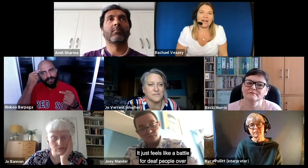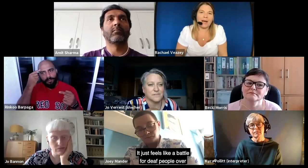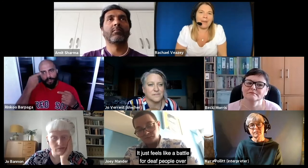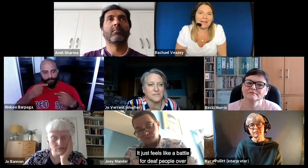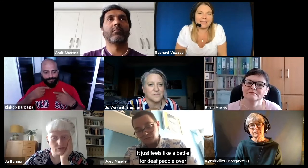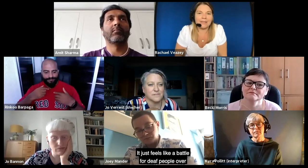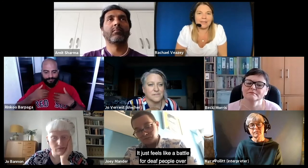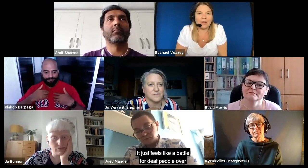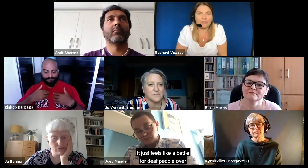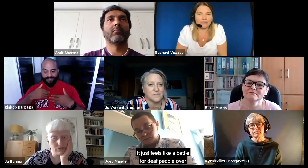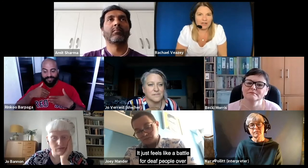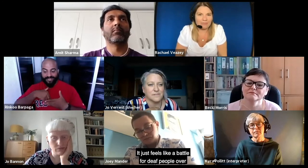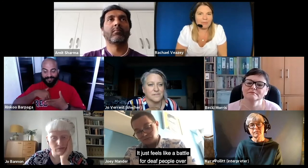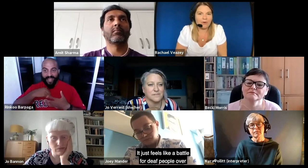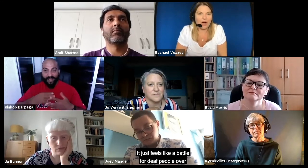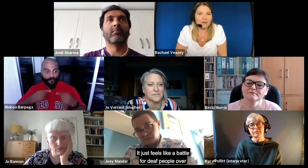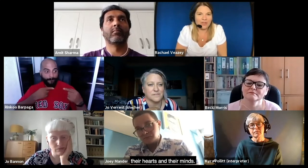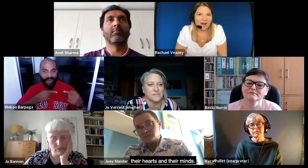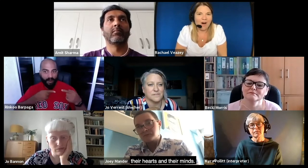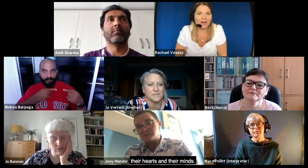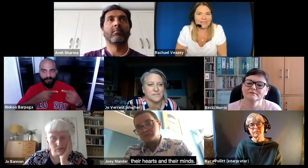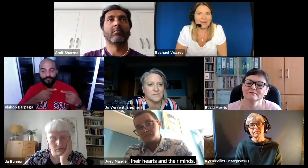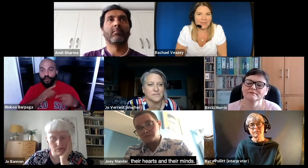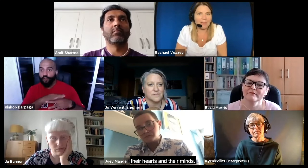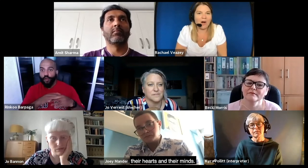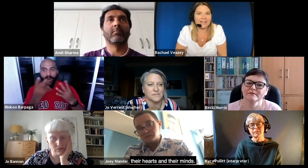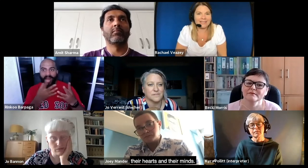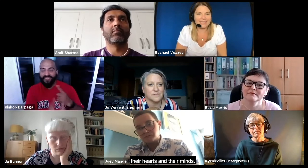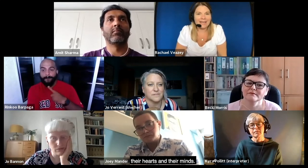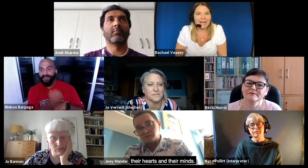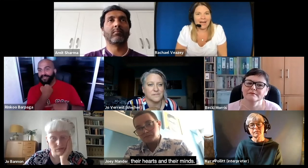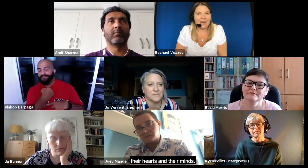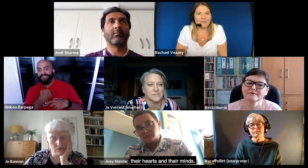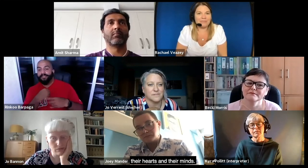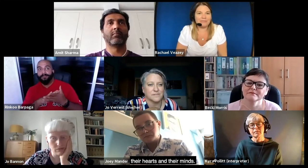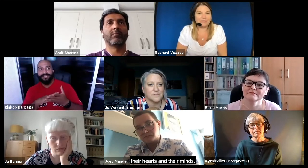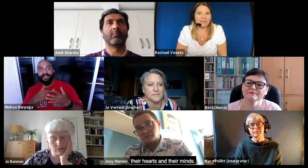feels like a battle for deaf people over their hearts and their minds.